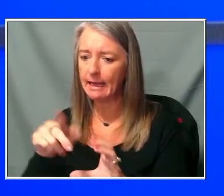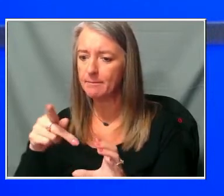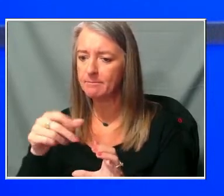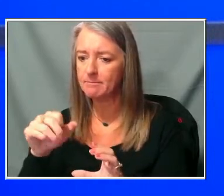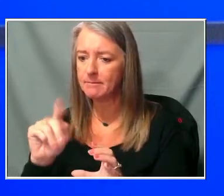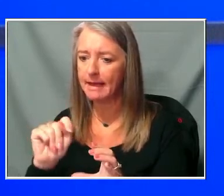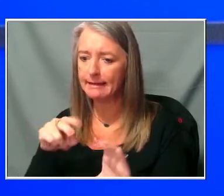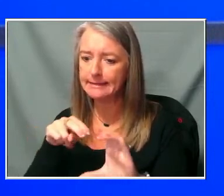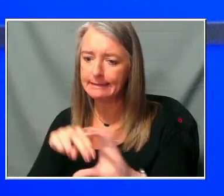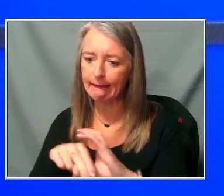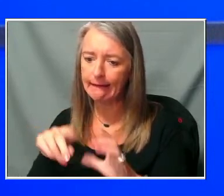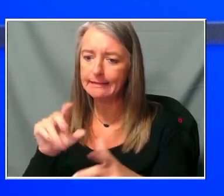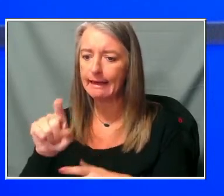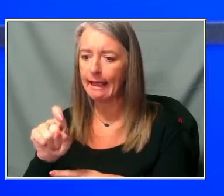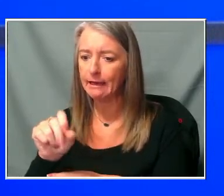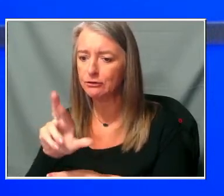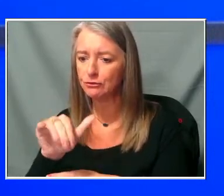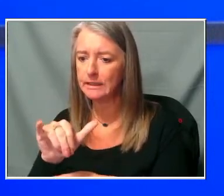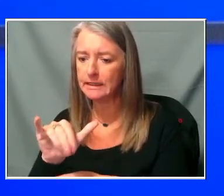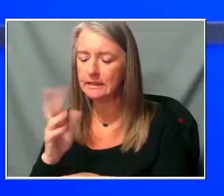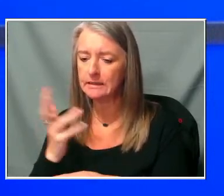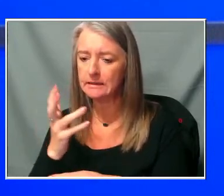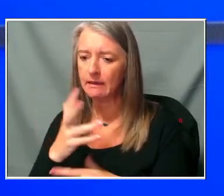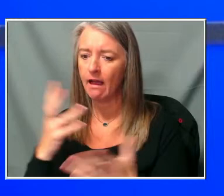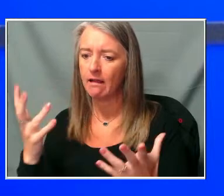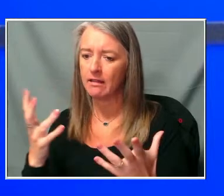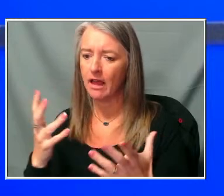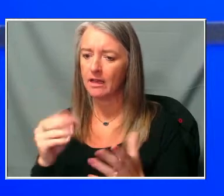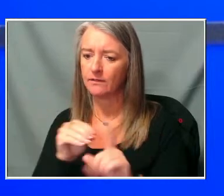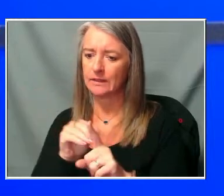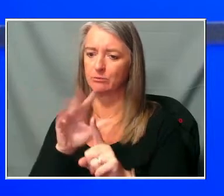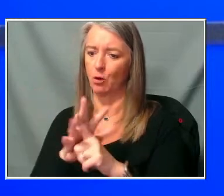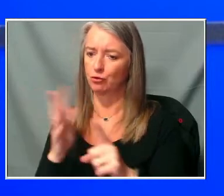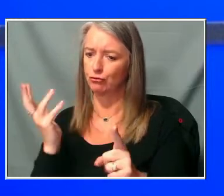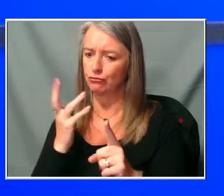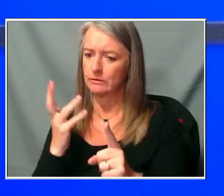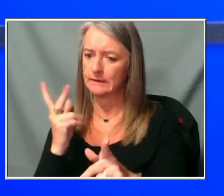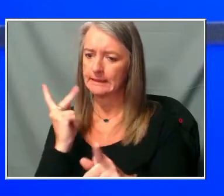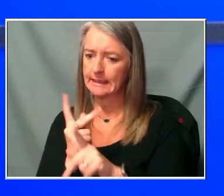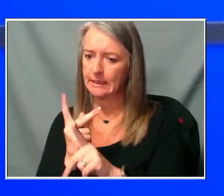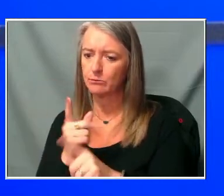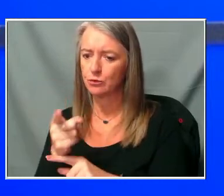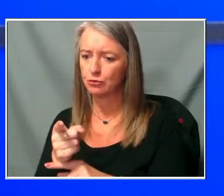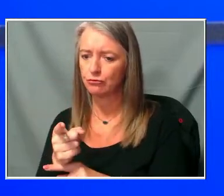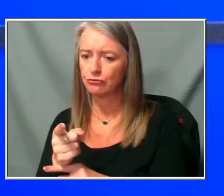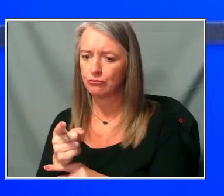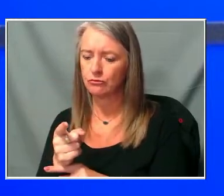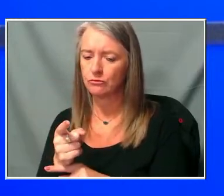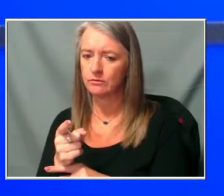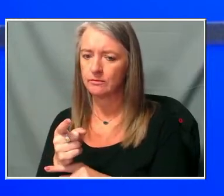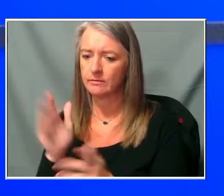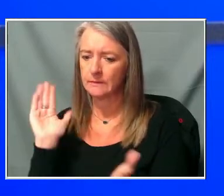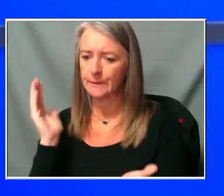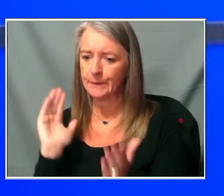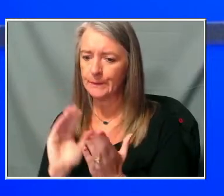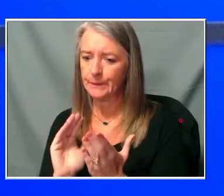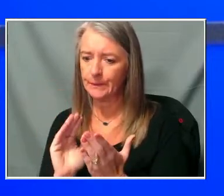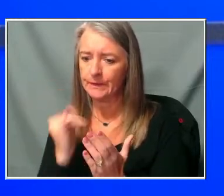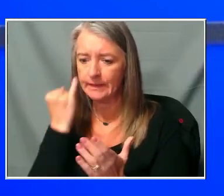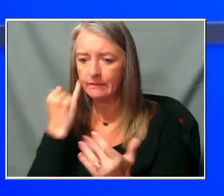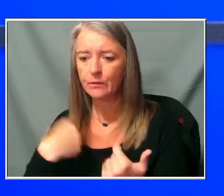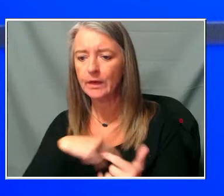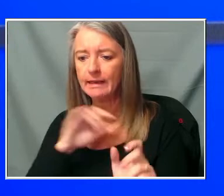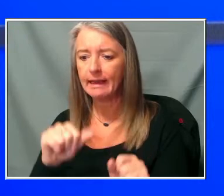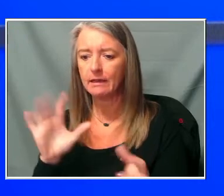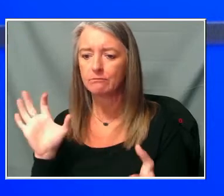X-ray, going, okay, well, gosh, you've had a lot of exposure. We want to make sure we keep that down to a minimum. Hooking me